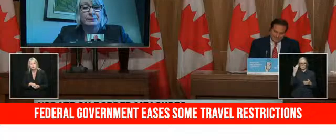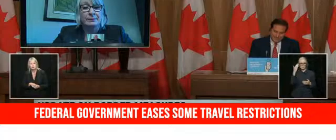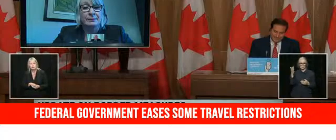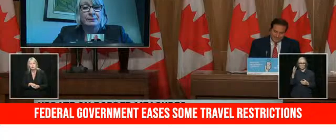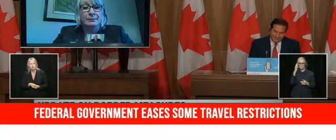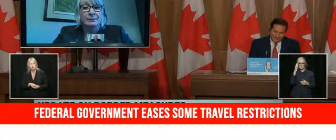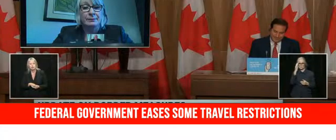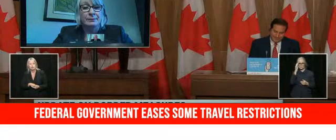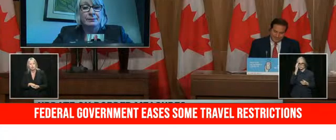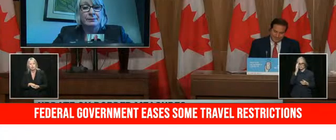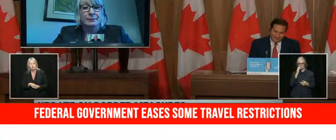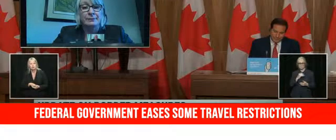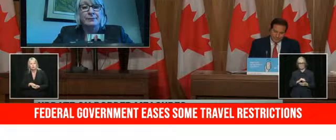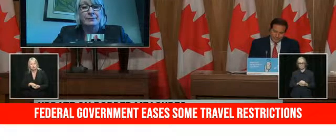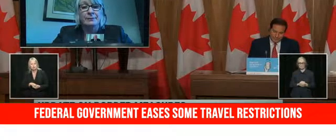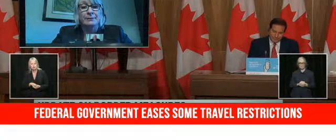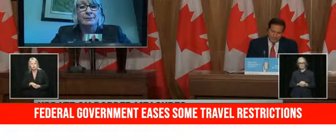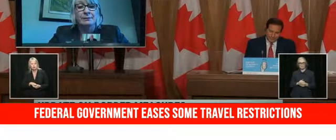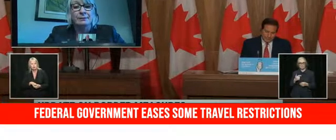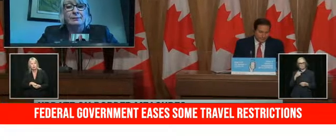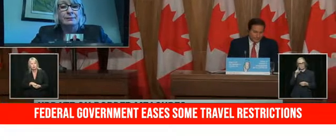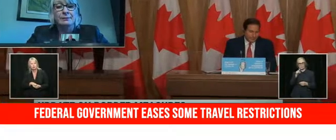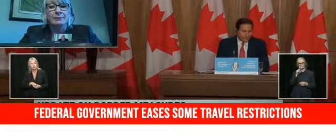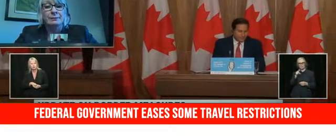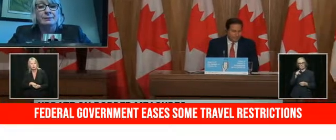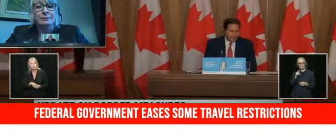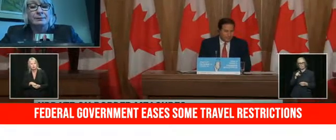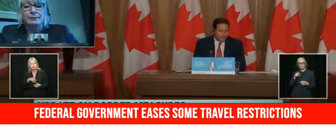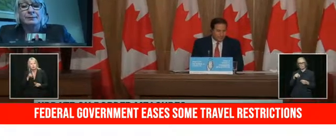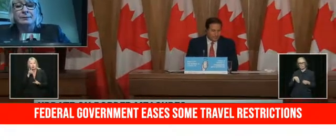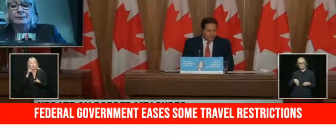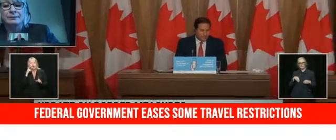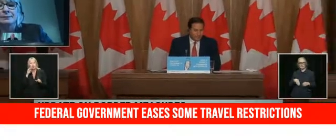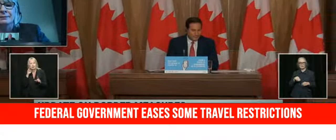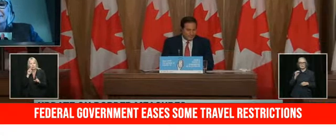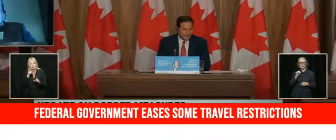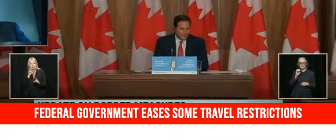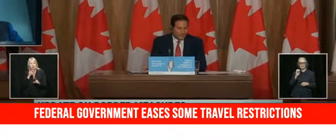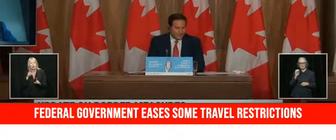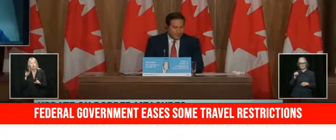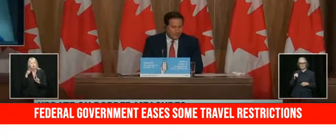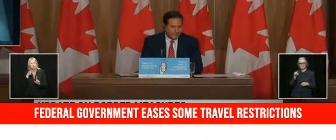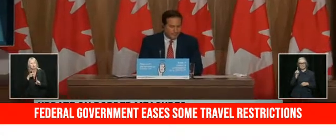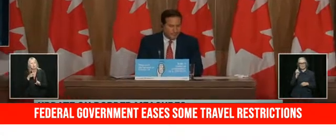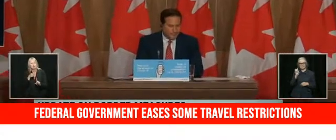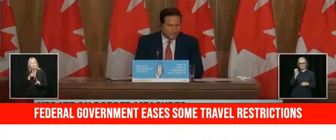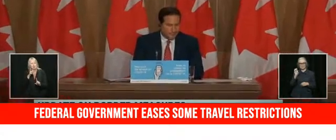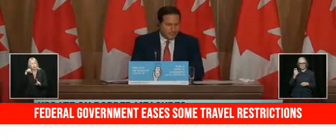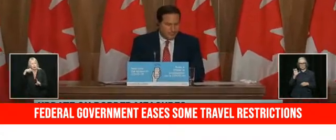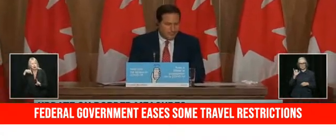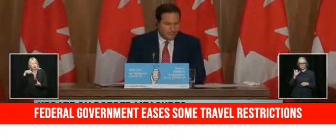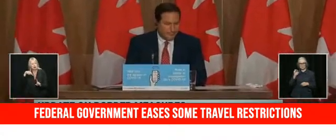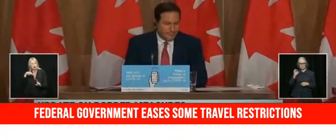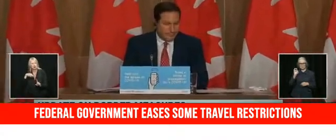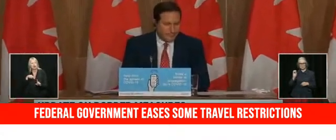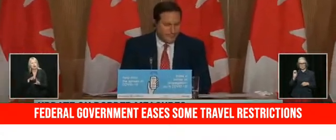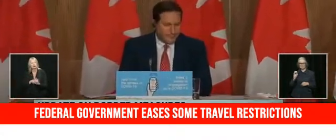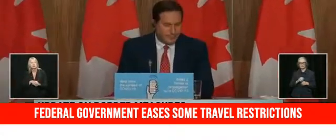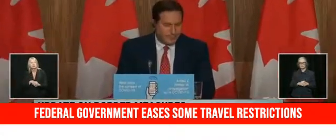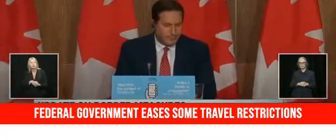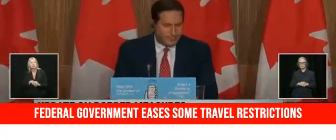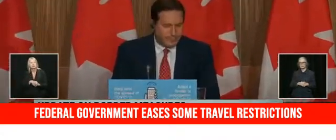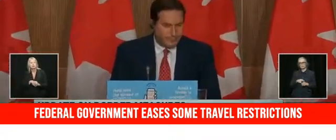my question is for Minister Mendicino. I just want a clarification. In the case of Quebec, I think that you need a